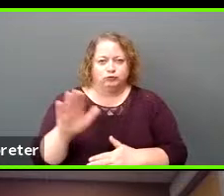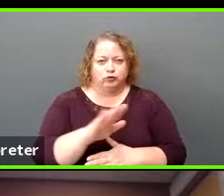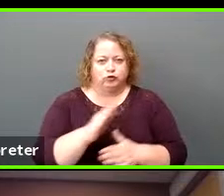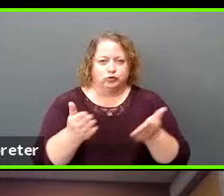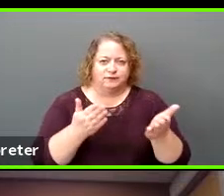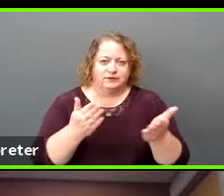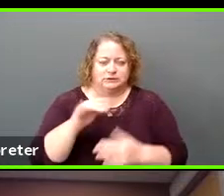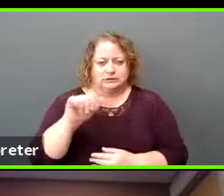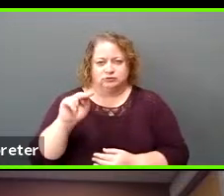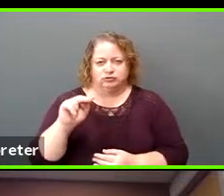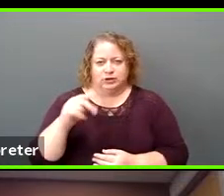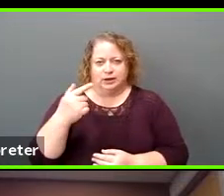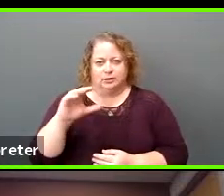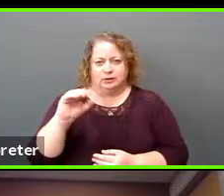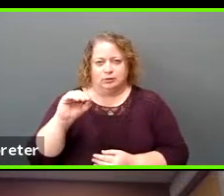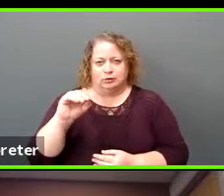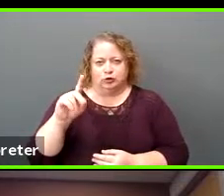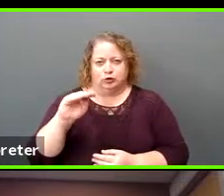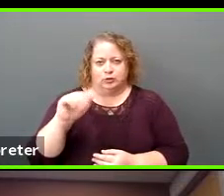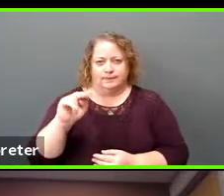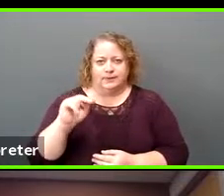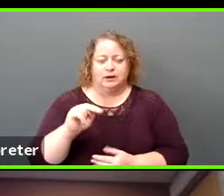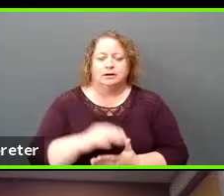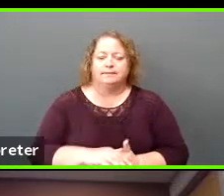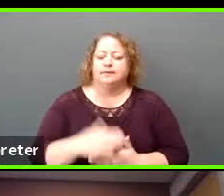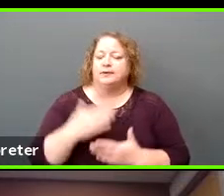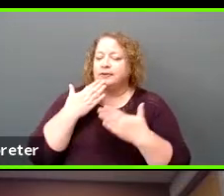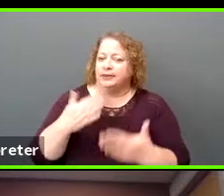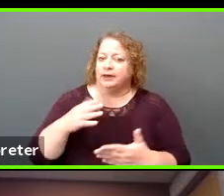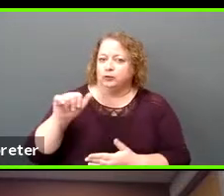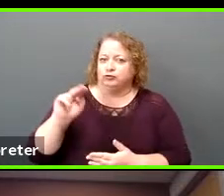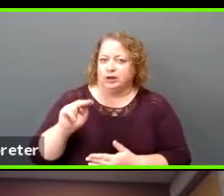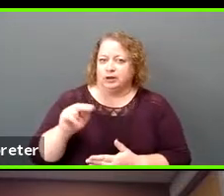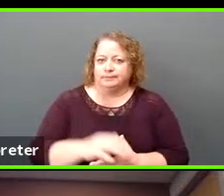service, Jan Goodman. Thank you, Jan.